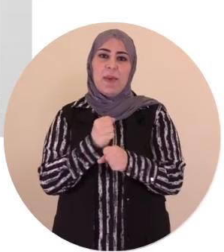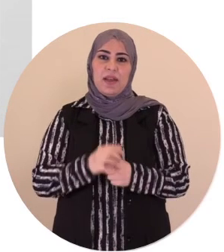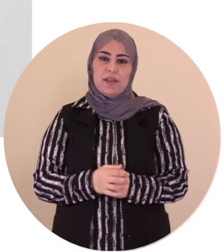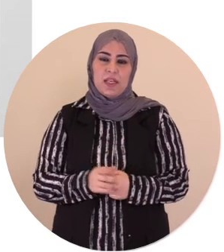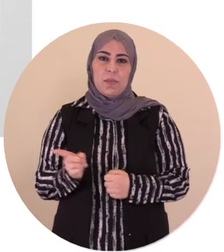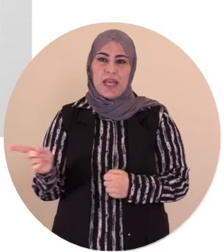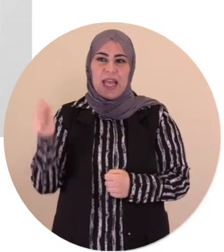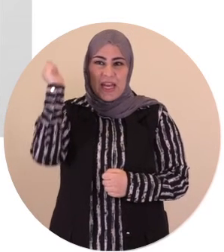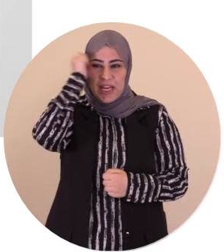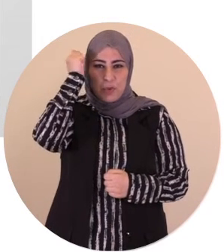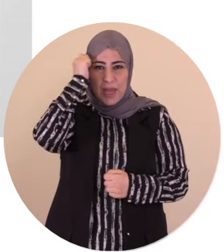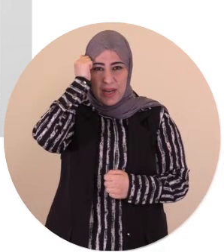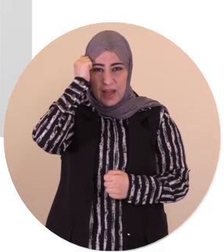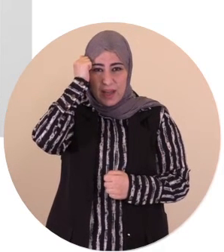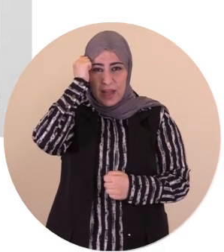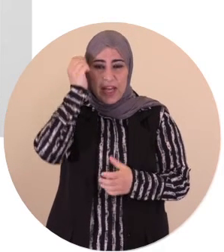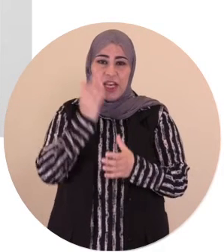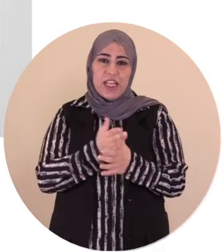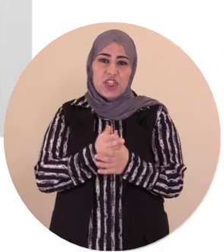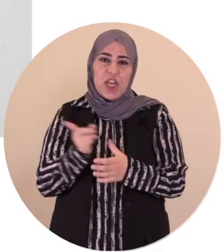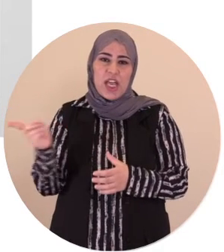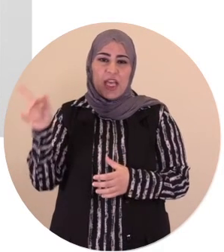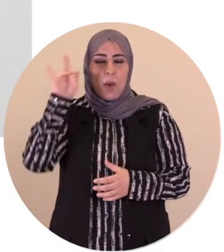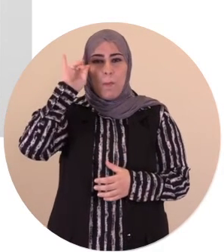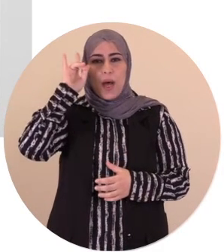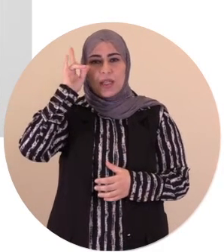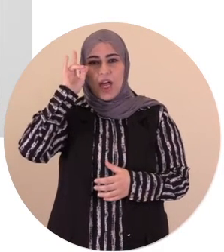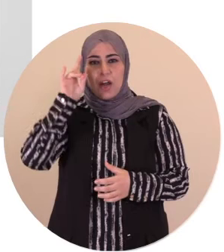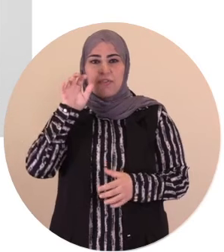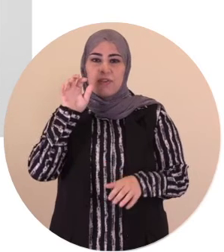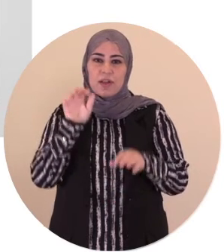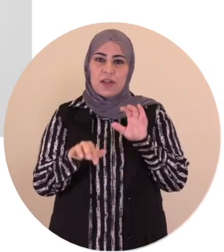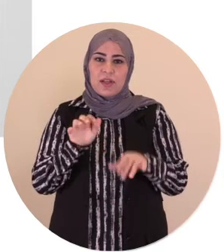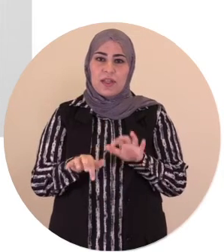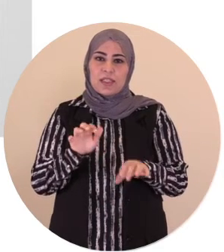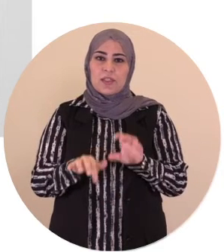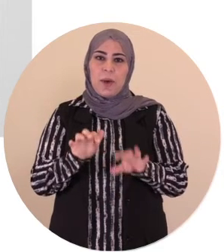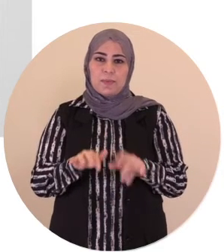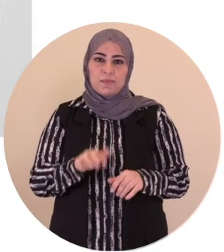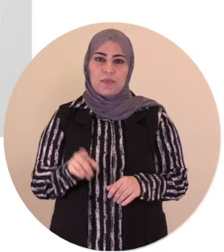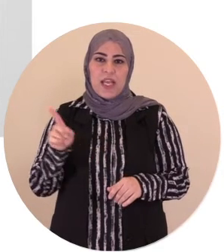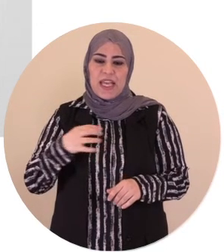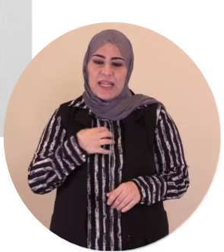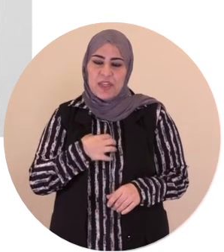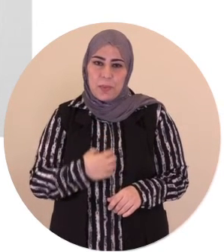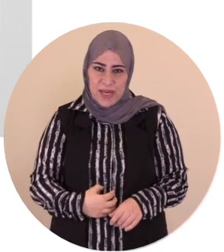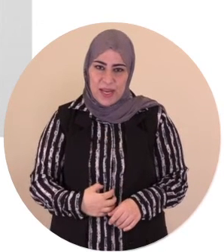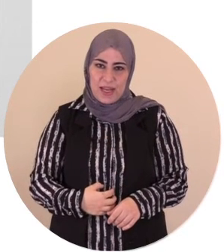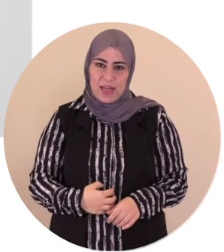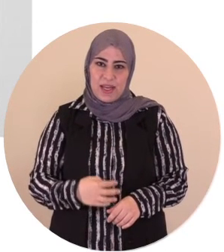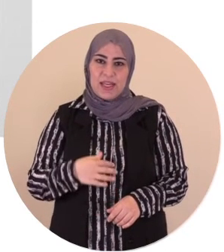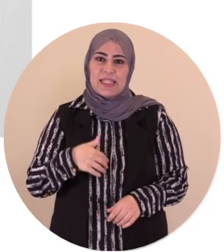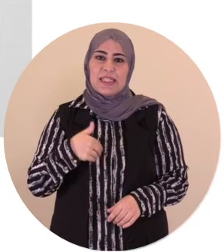participle. So does Jessica know how to type? Do you think she knows? She's wishing for it. She wished for it?